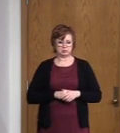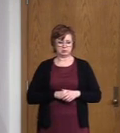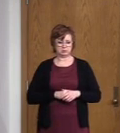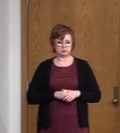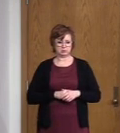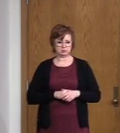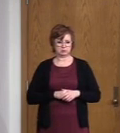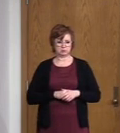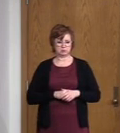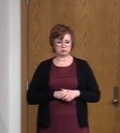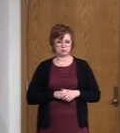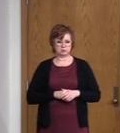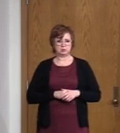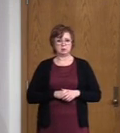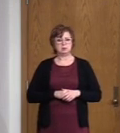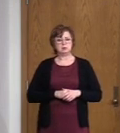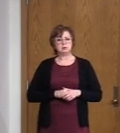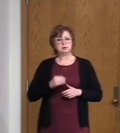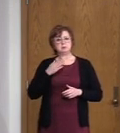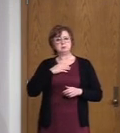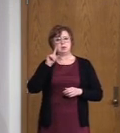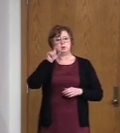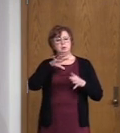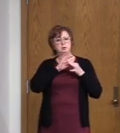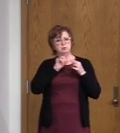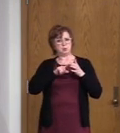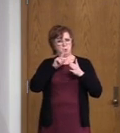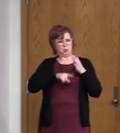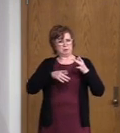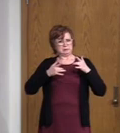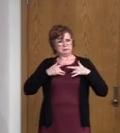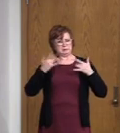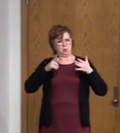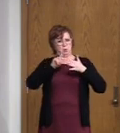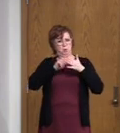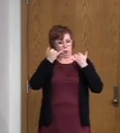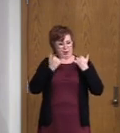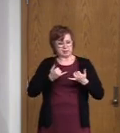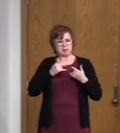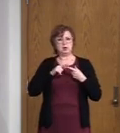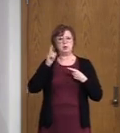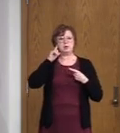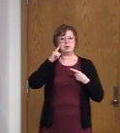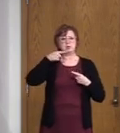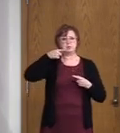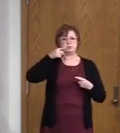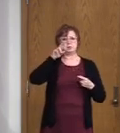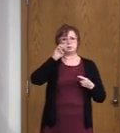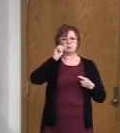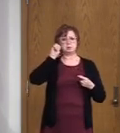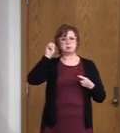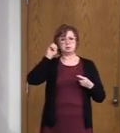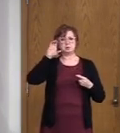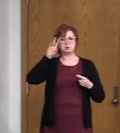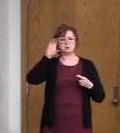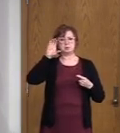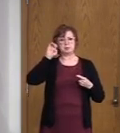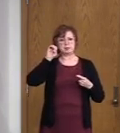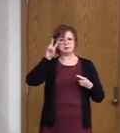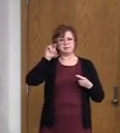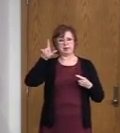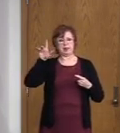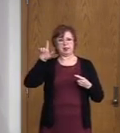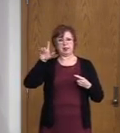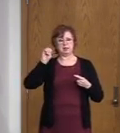kind of what's happening right now. We've been hearing that, for example, in Priestville, all 80-year-olds have their first dose of the vaccine,